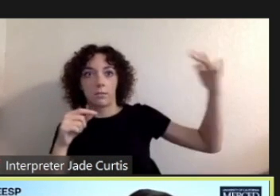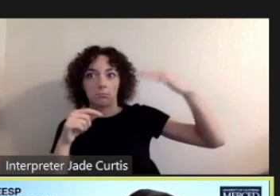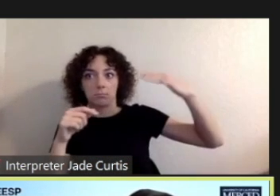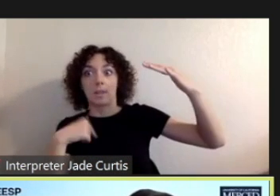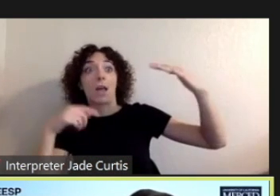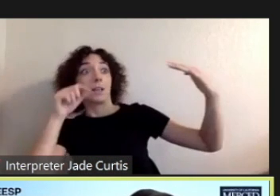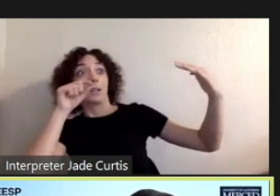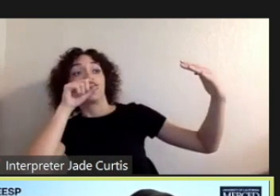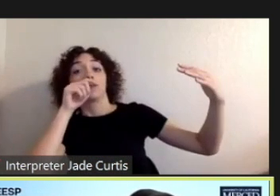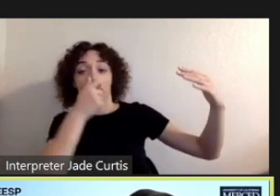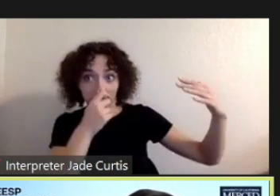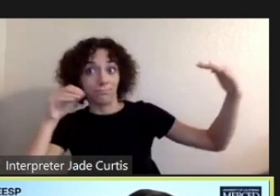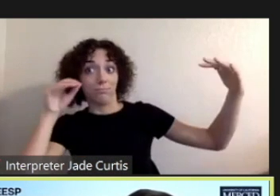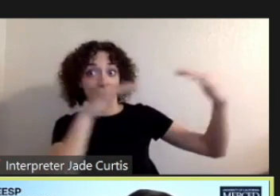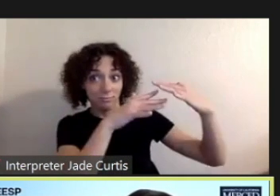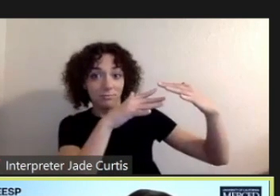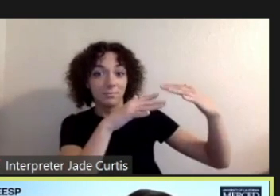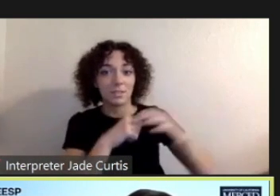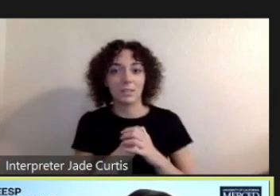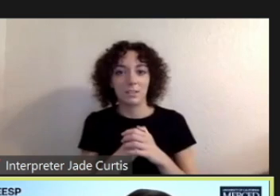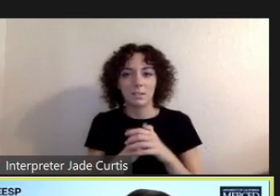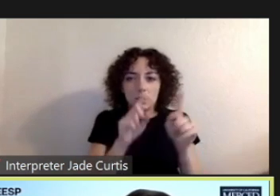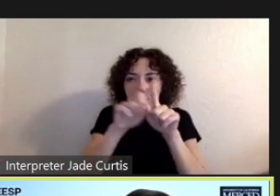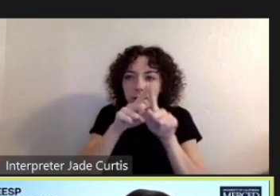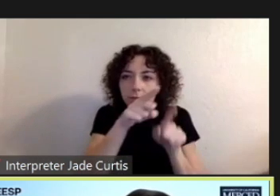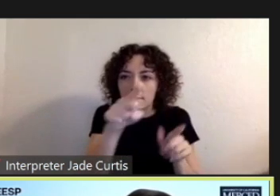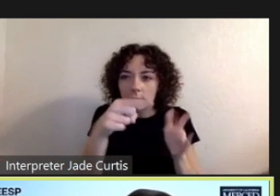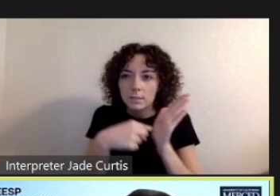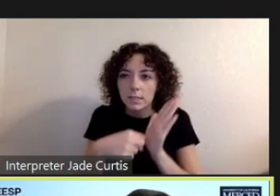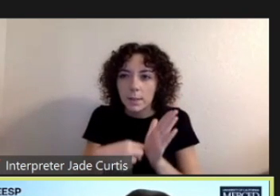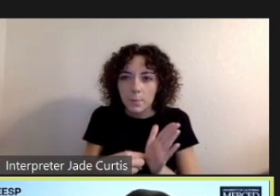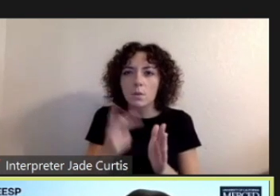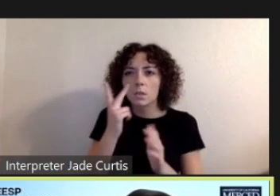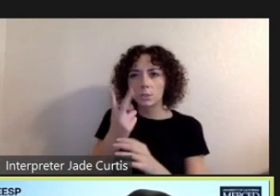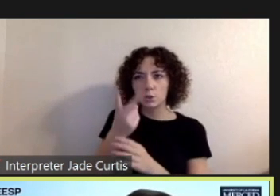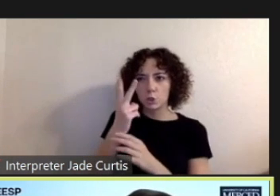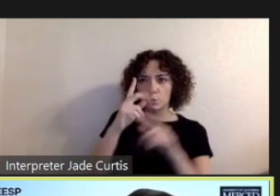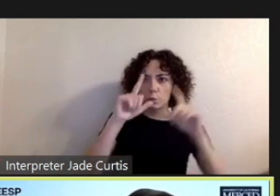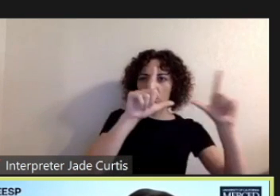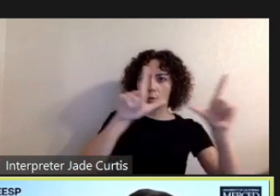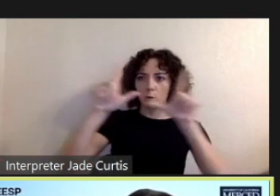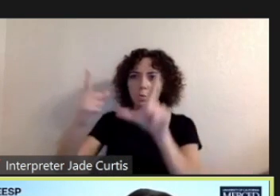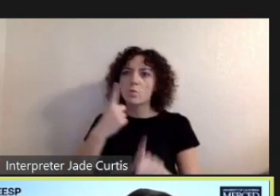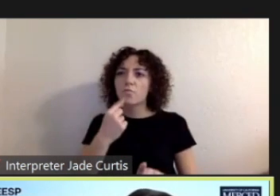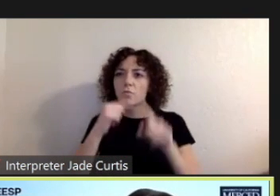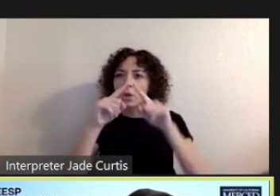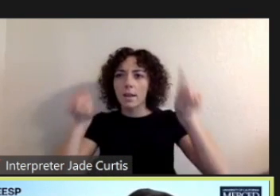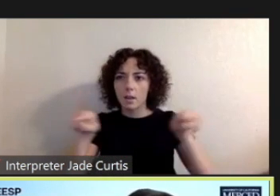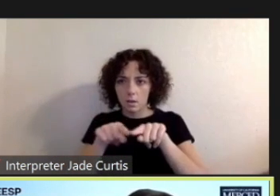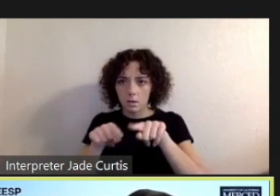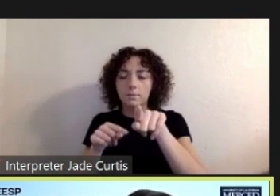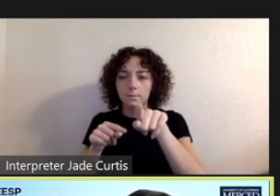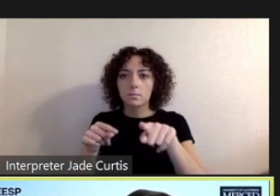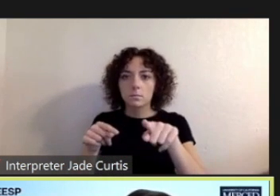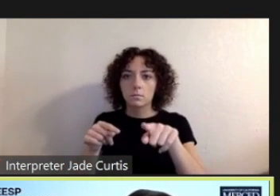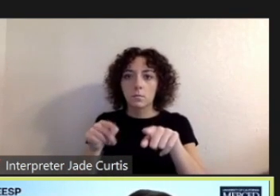in the direction of the airflow. So if you look at the two plots at the top, which is red bordered margins, where we have the flow of the